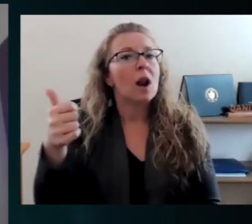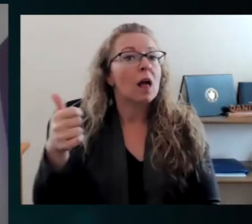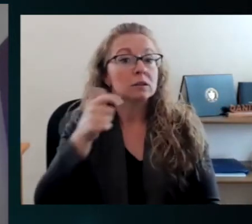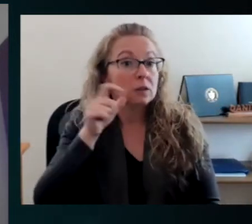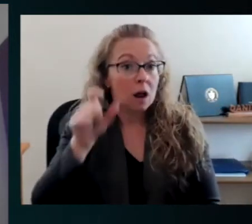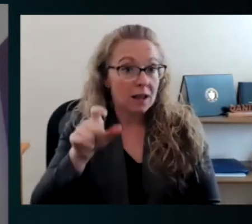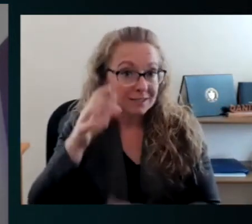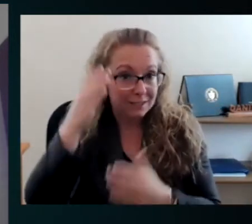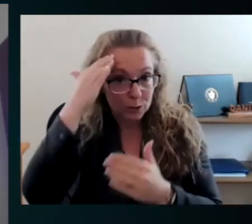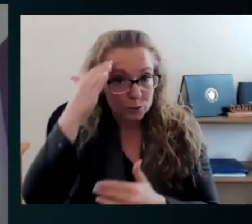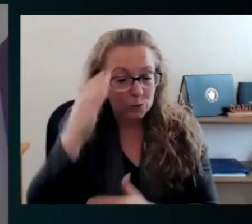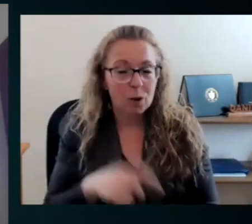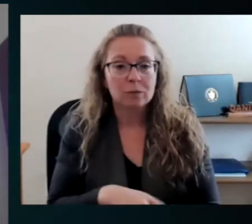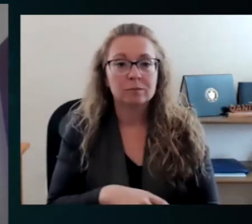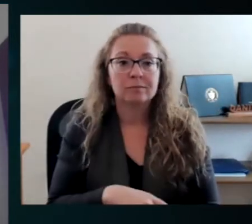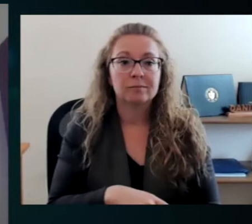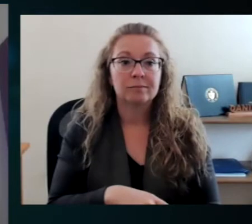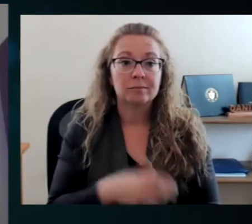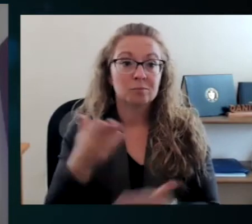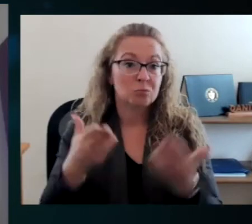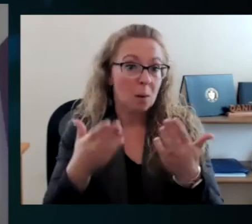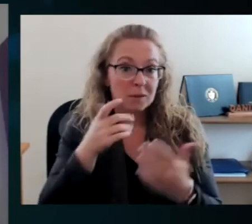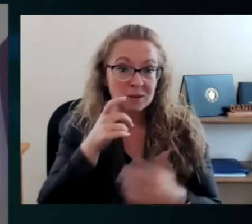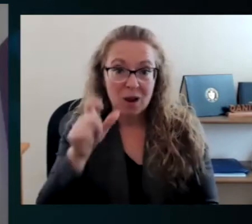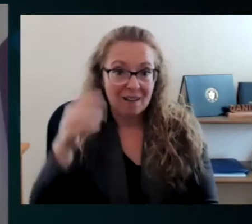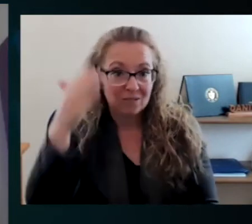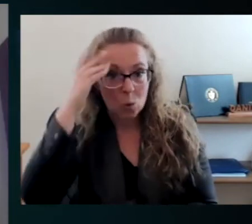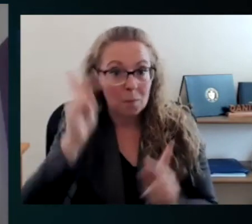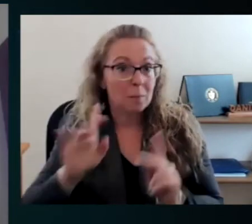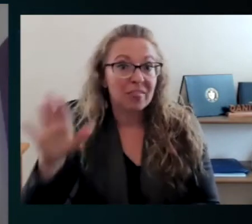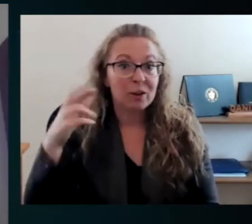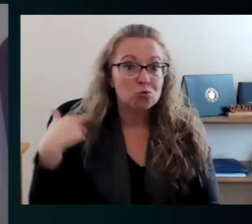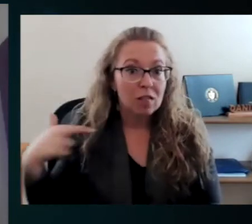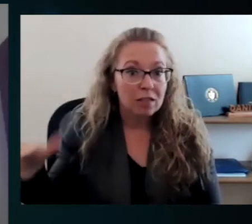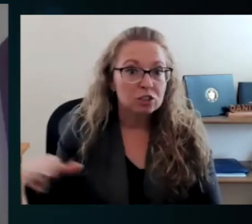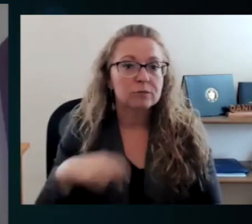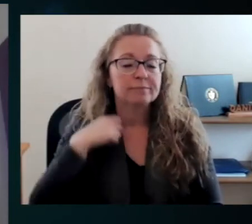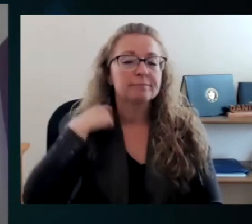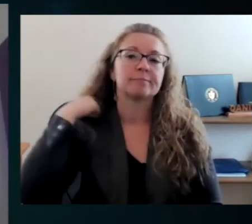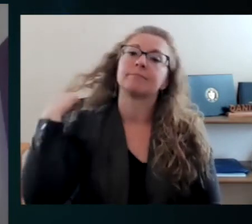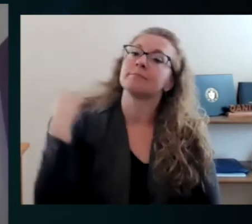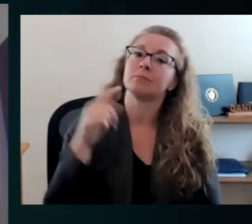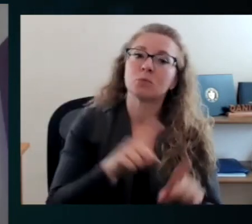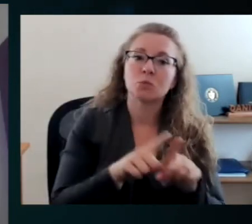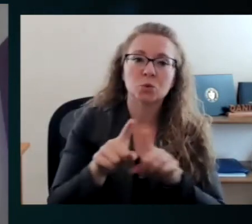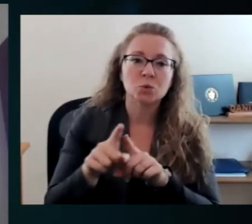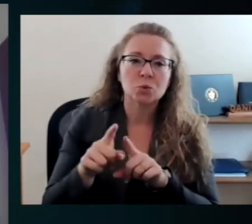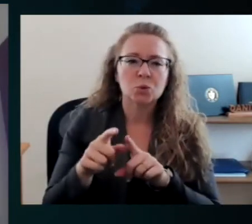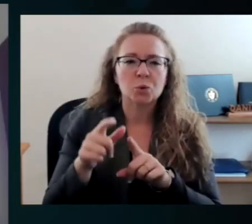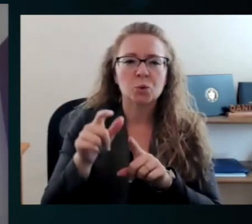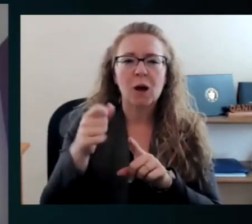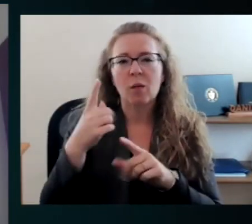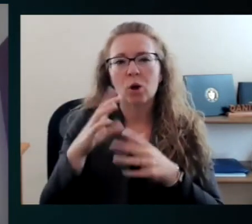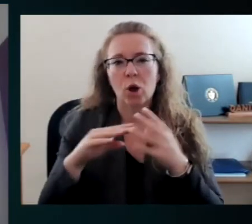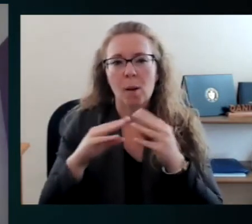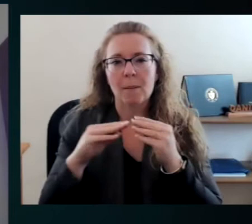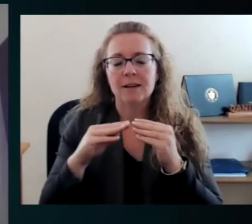we probably don't need to know people's religion. Just as a high level comment, this is a comment